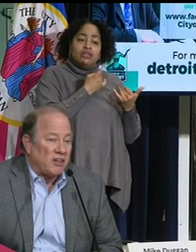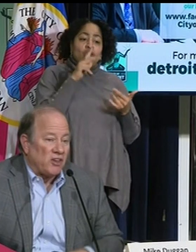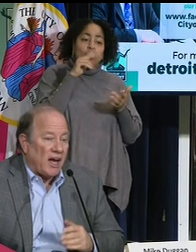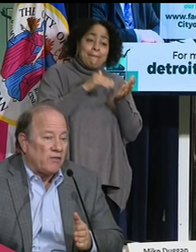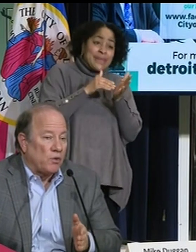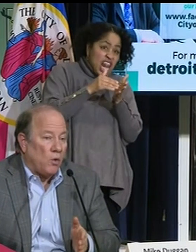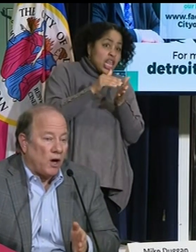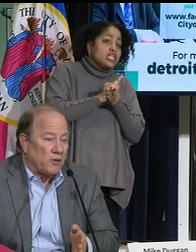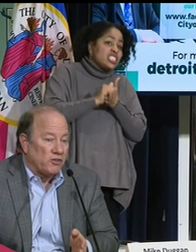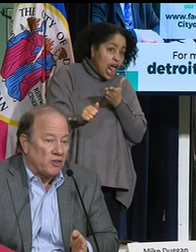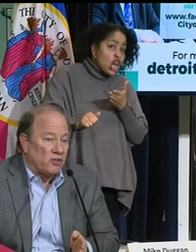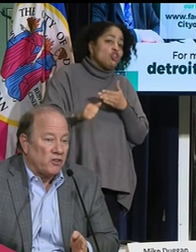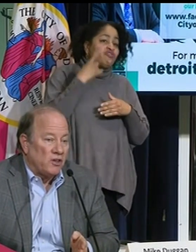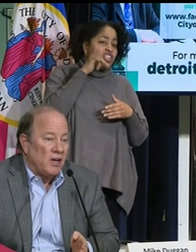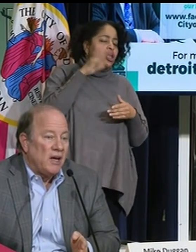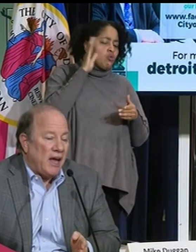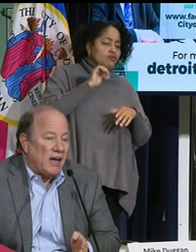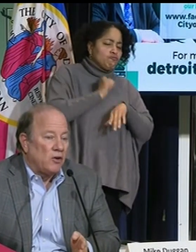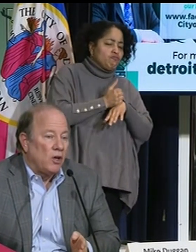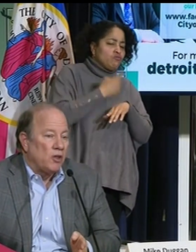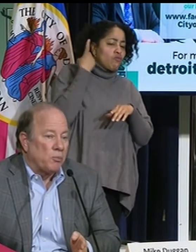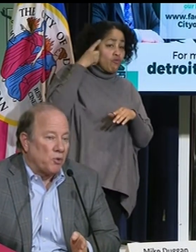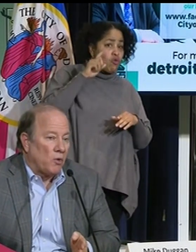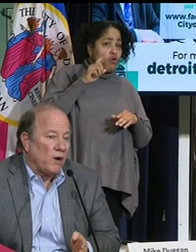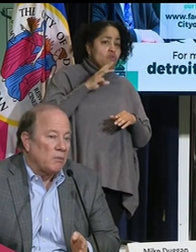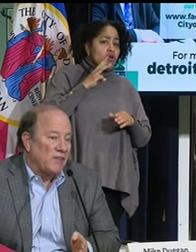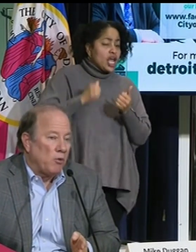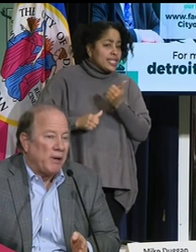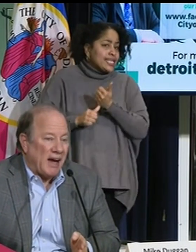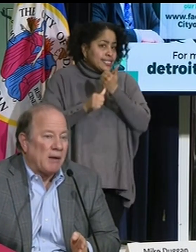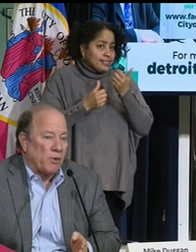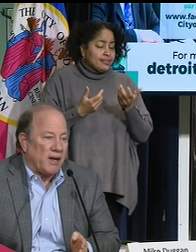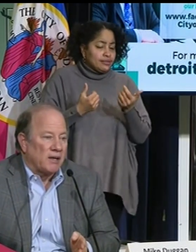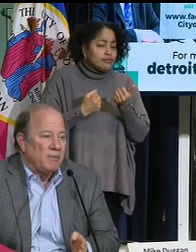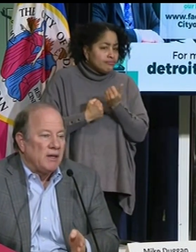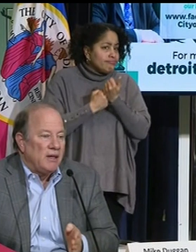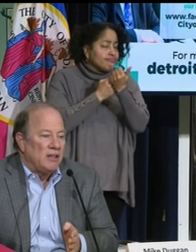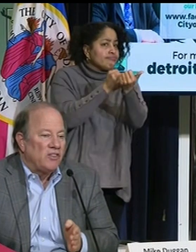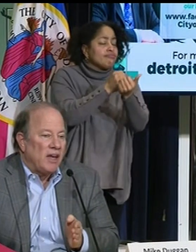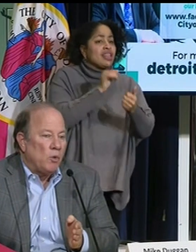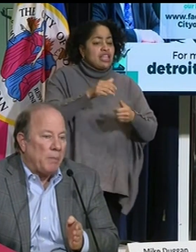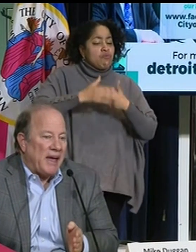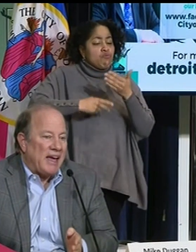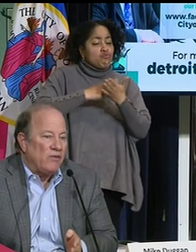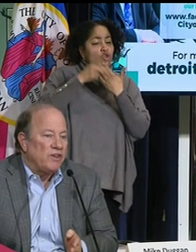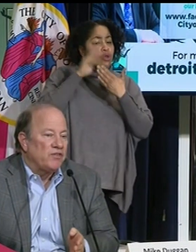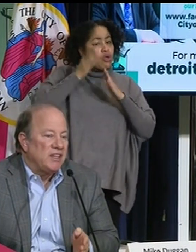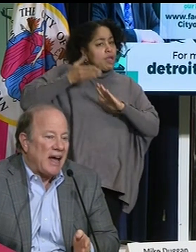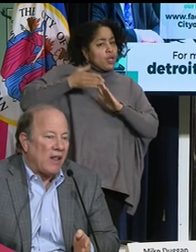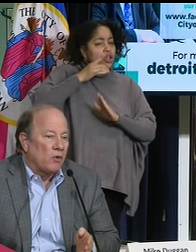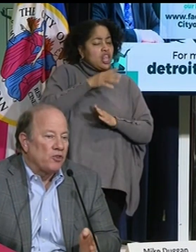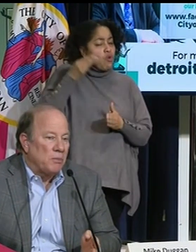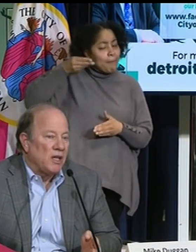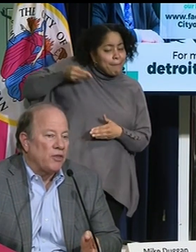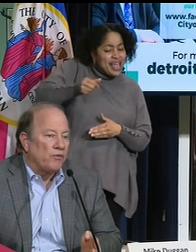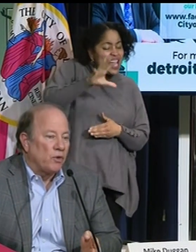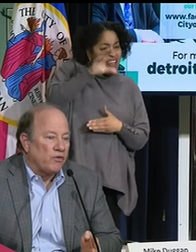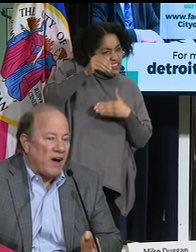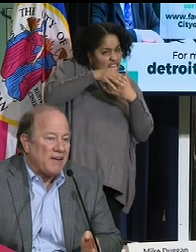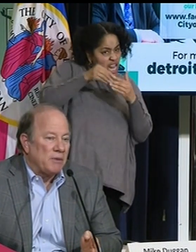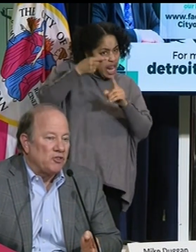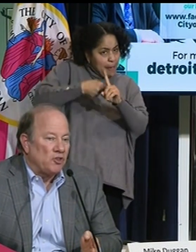be set aside for water assistance. And the program that they will be operating is they will pay $50 a